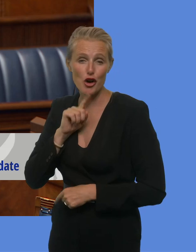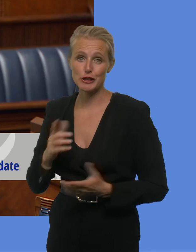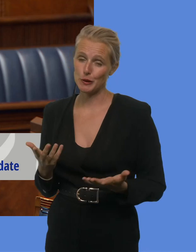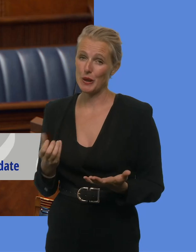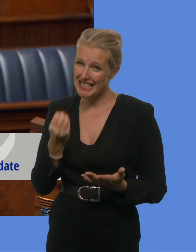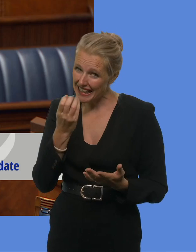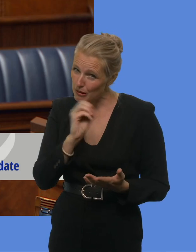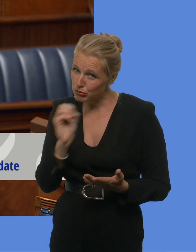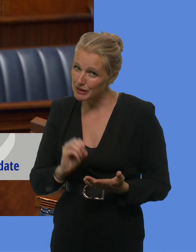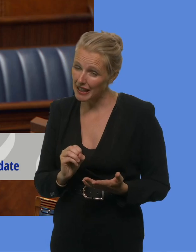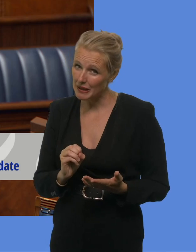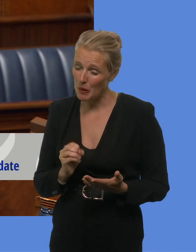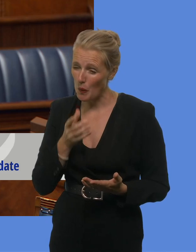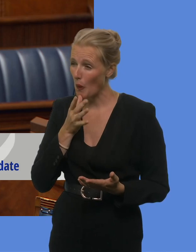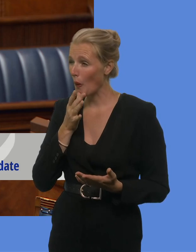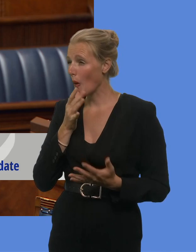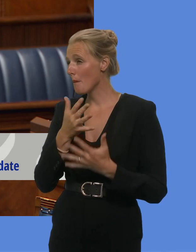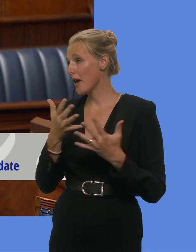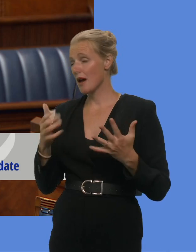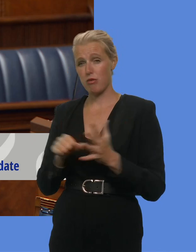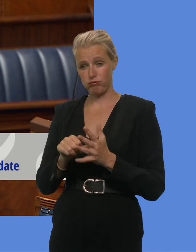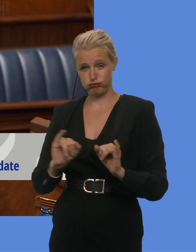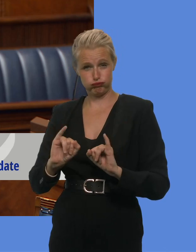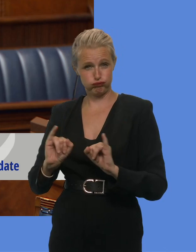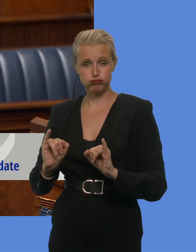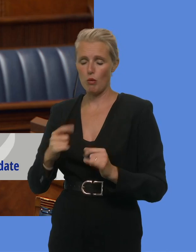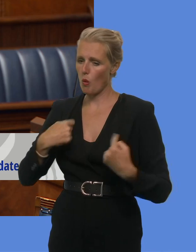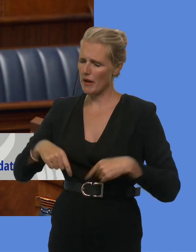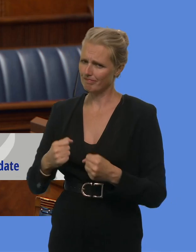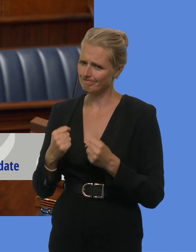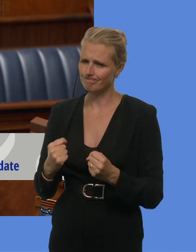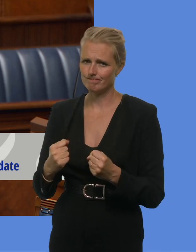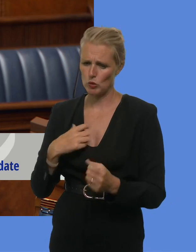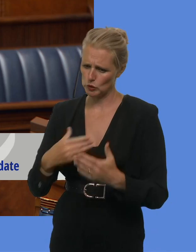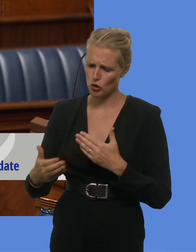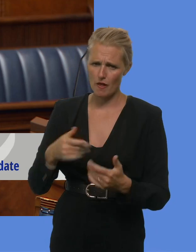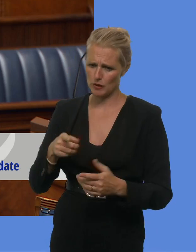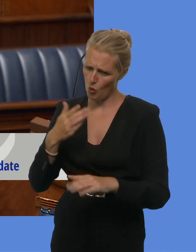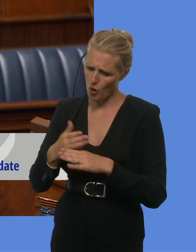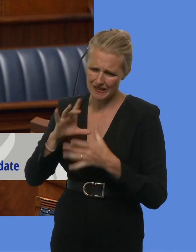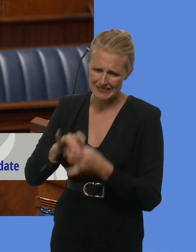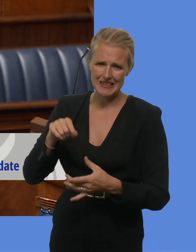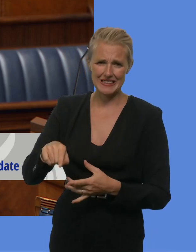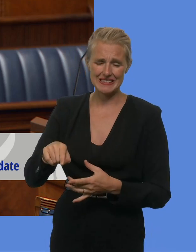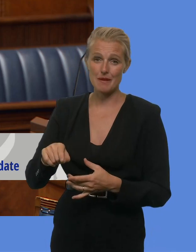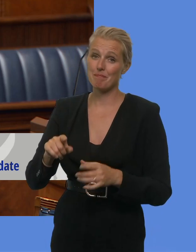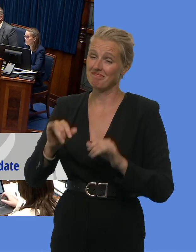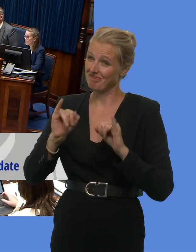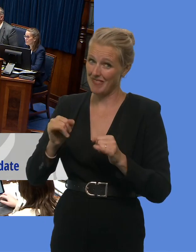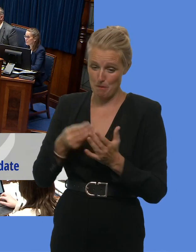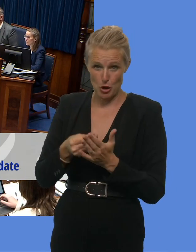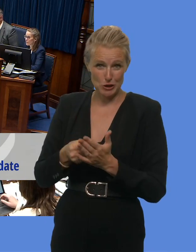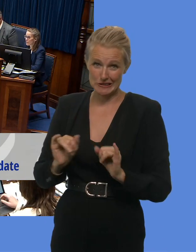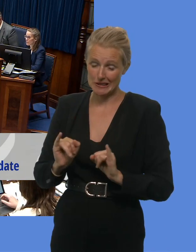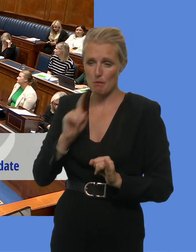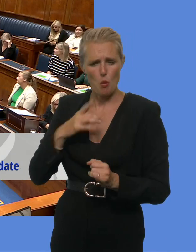big challenge, it's a big problem, and as I said, we have a determination to tackle this and to do what we can despite the difficult budget situation. Conn